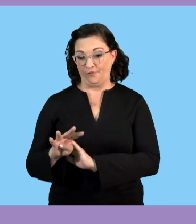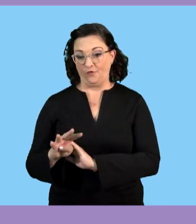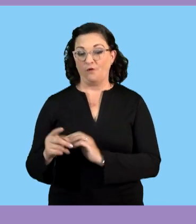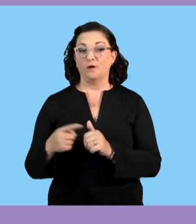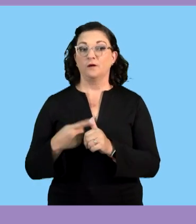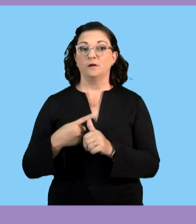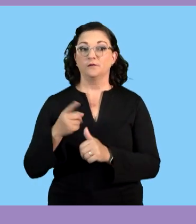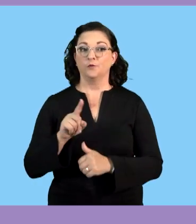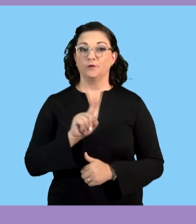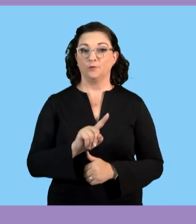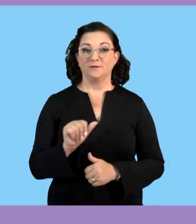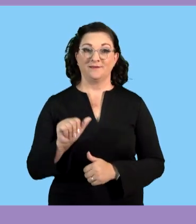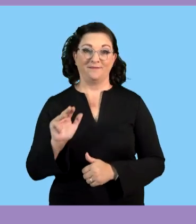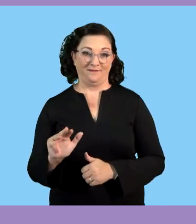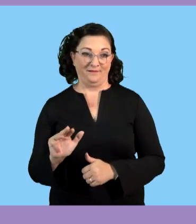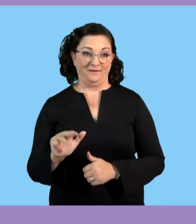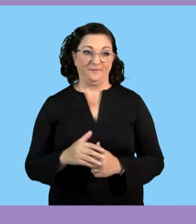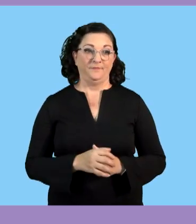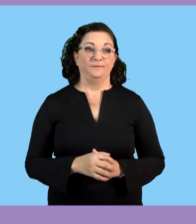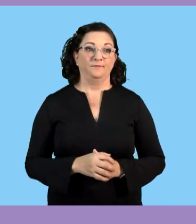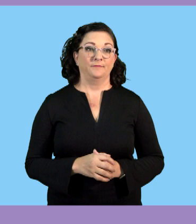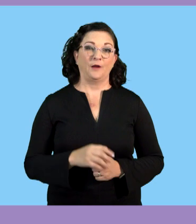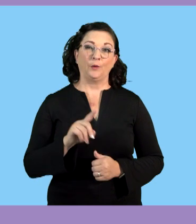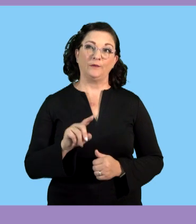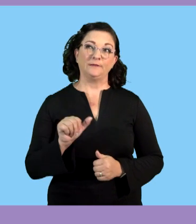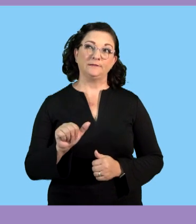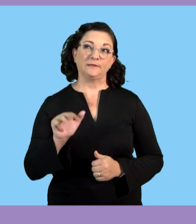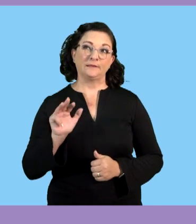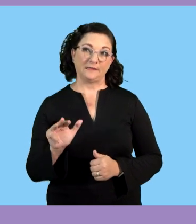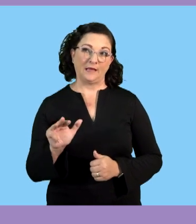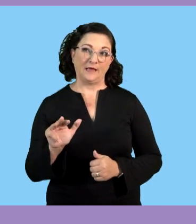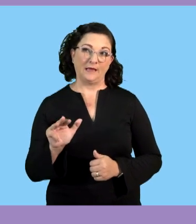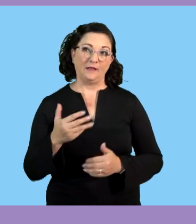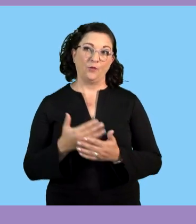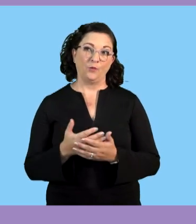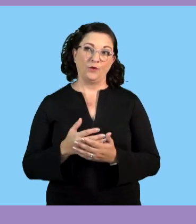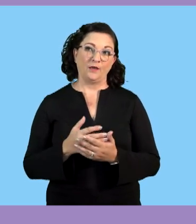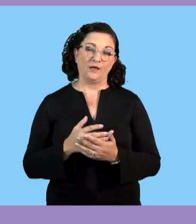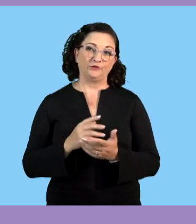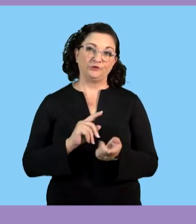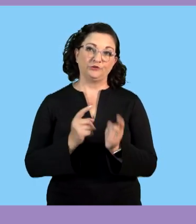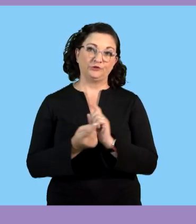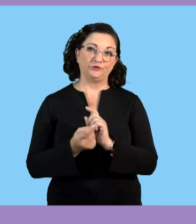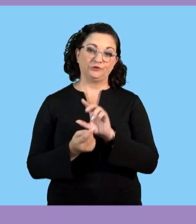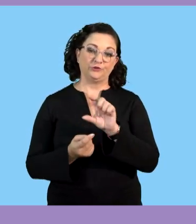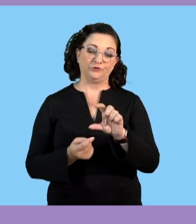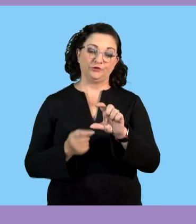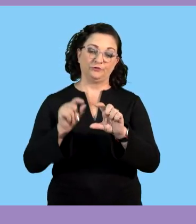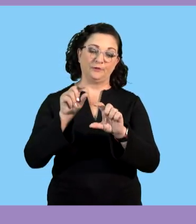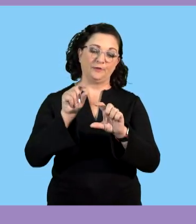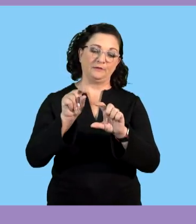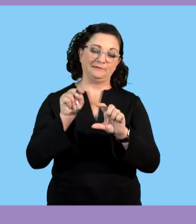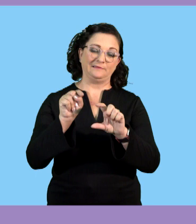us 169. Now, if we express 169 in exponential form, that is going to